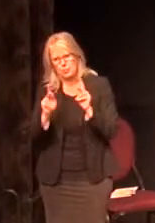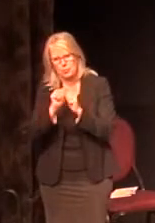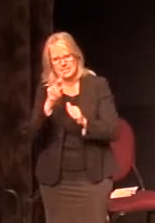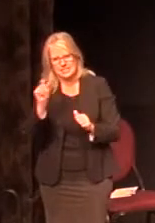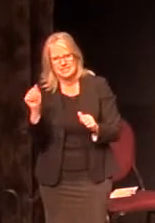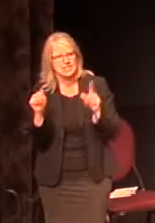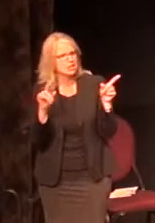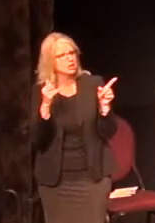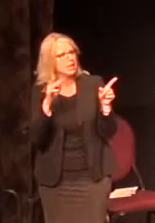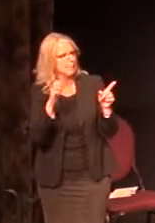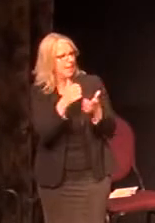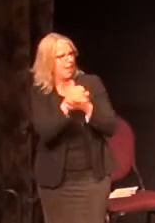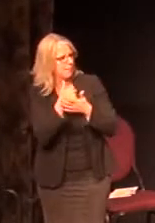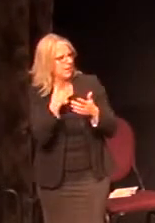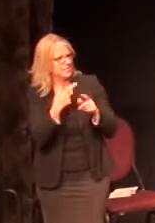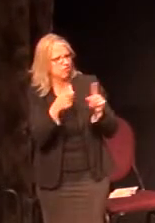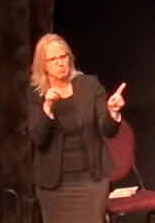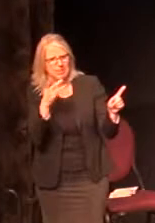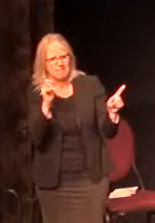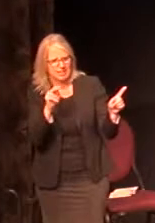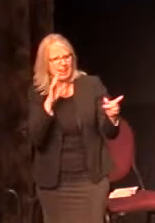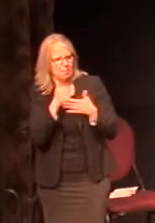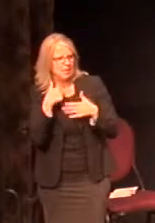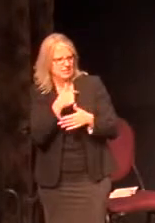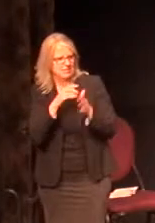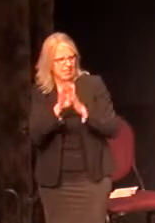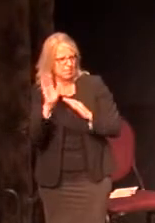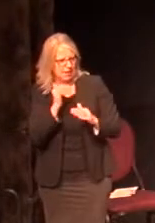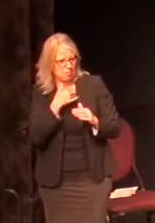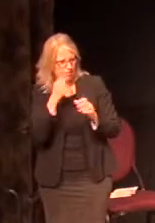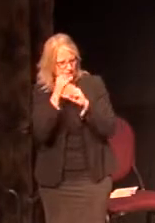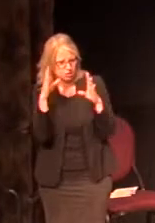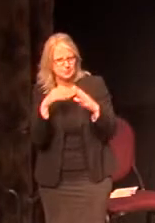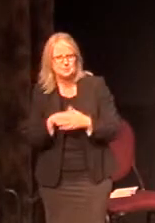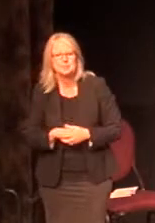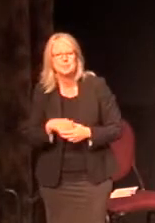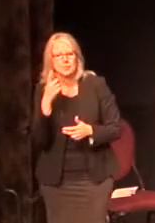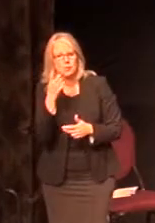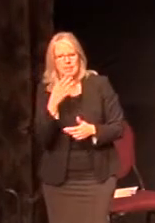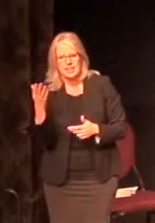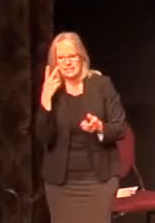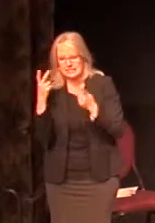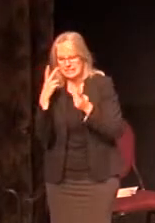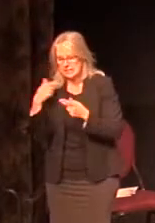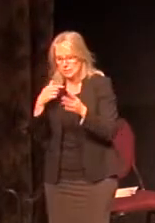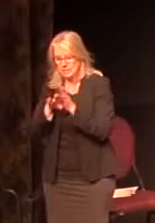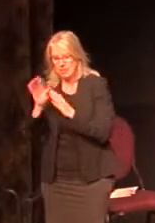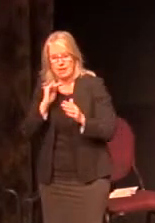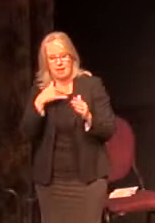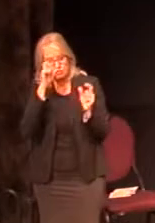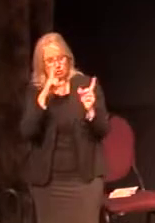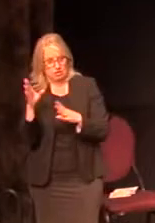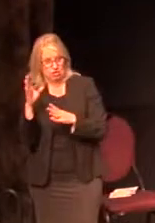Jamie from Dolphin Digital actually helped us develop. She's on a working group. And one of the things we heard when we were developing the strategy